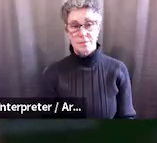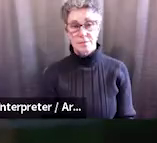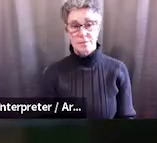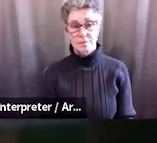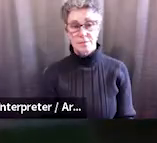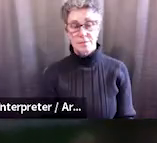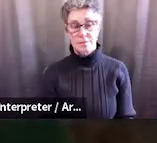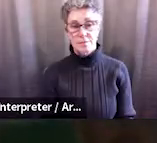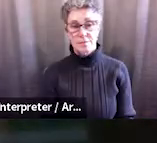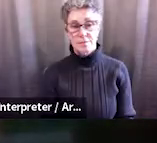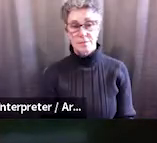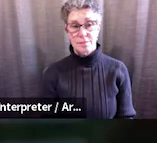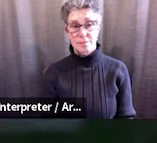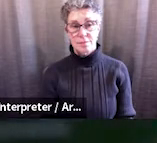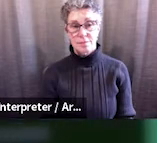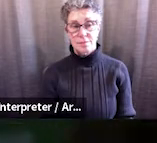A mermaid.